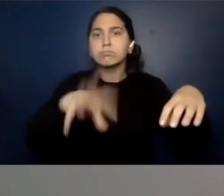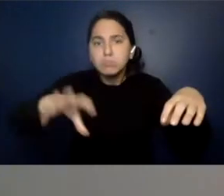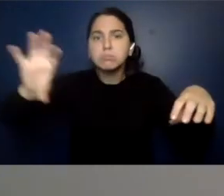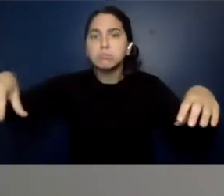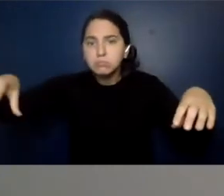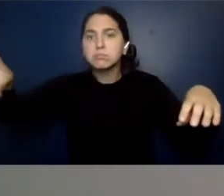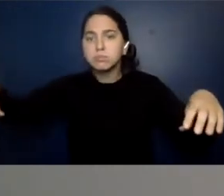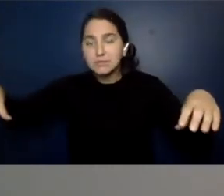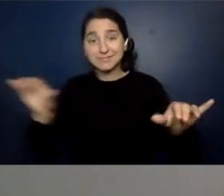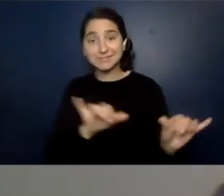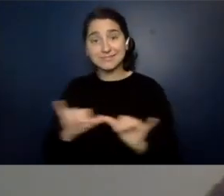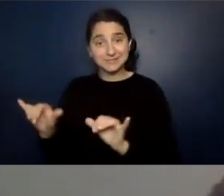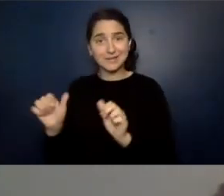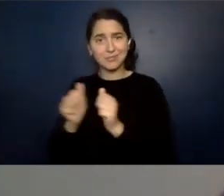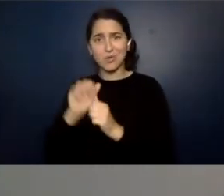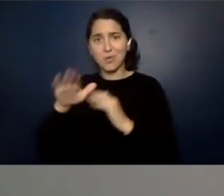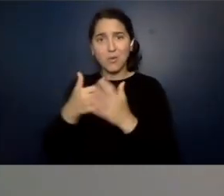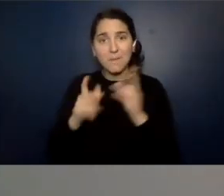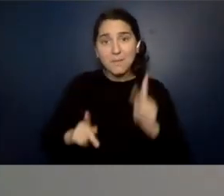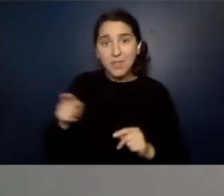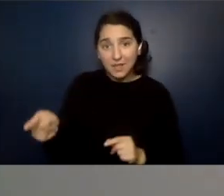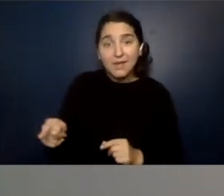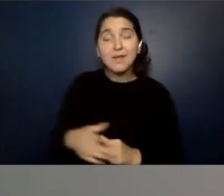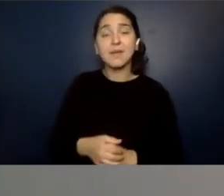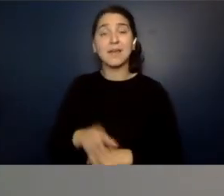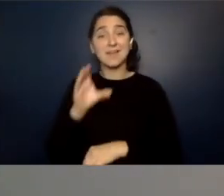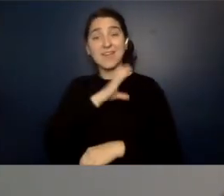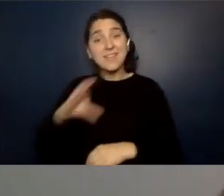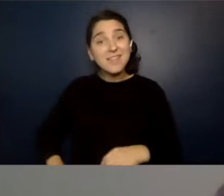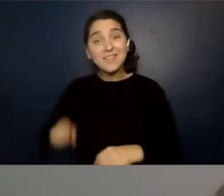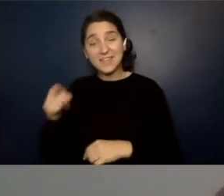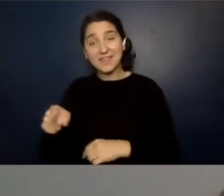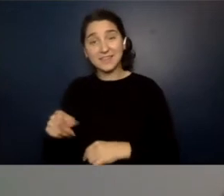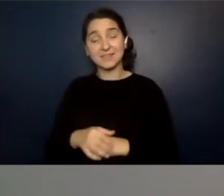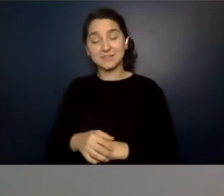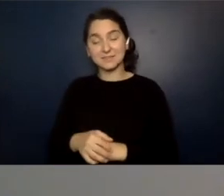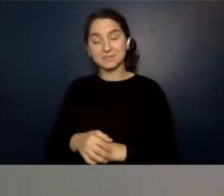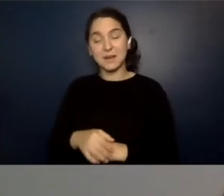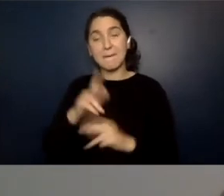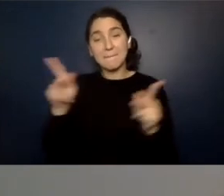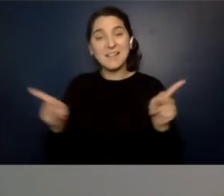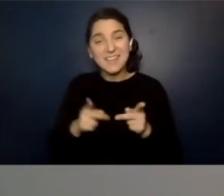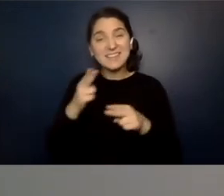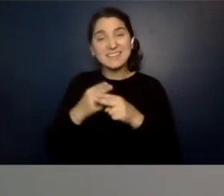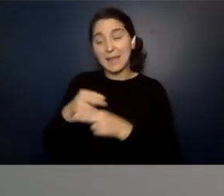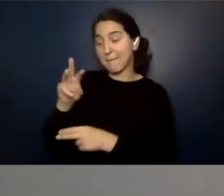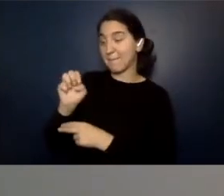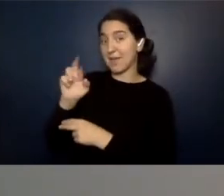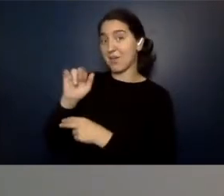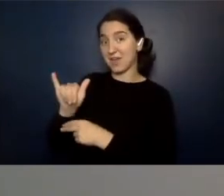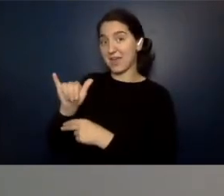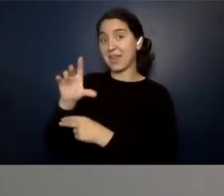Or maybe a dangerous middle, for example, was in the 1920s, during the Convention of the Northern Baptists. A group of Baptists